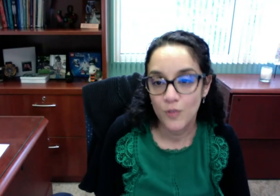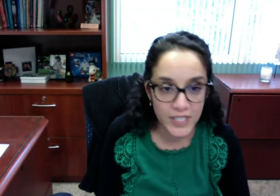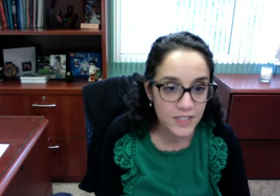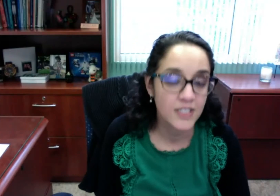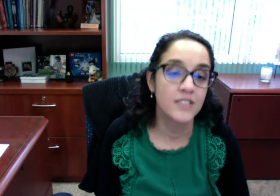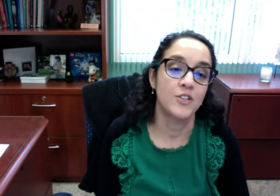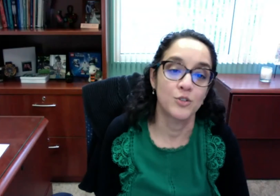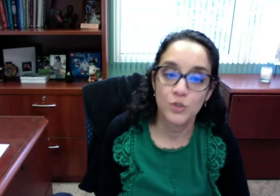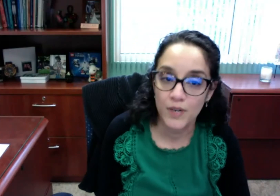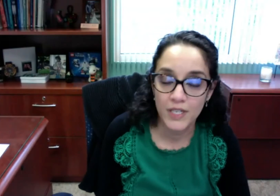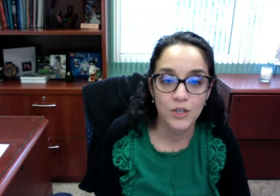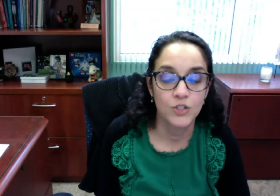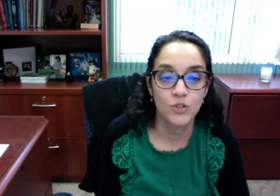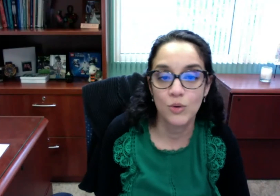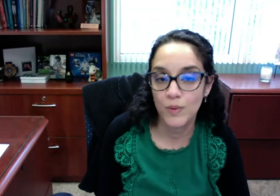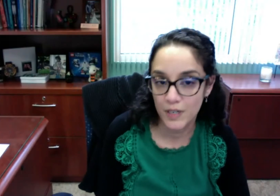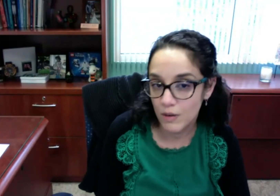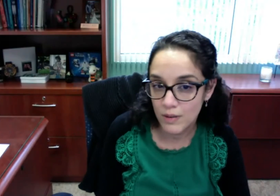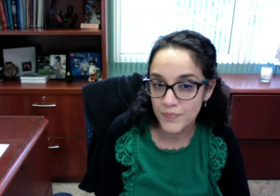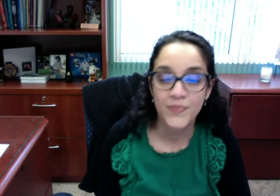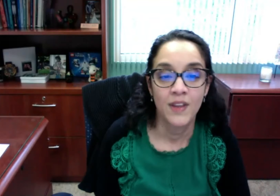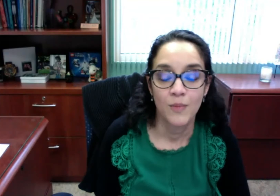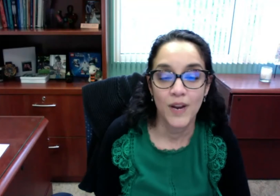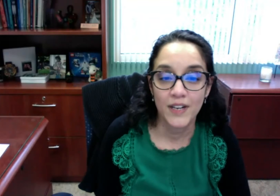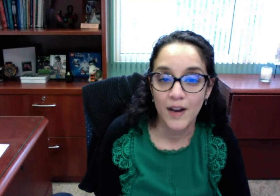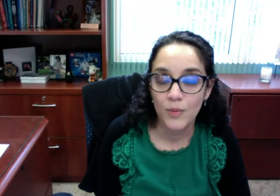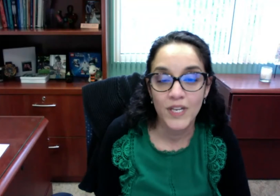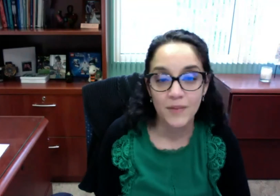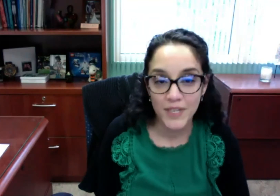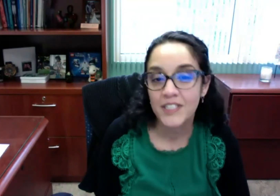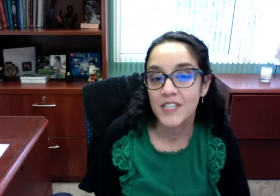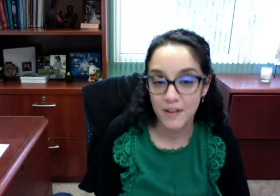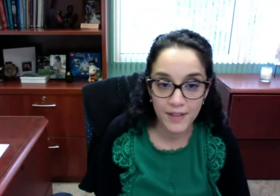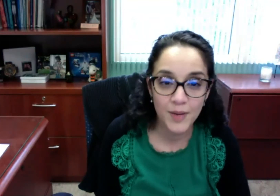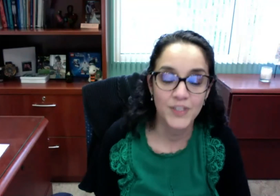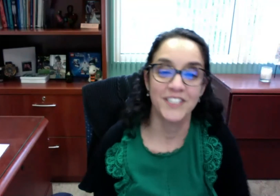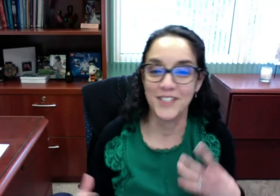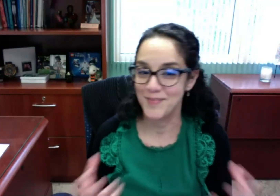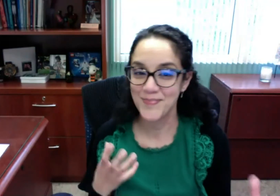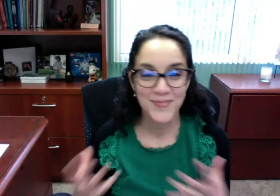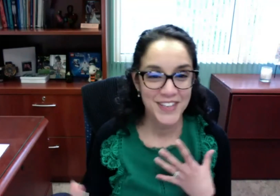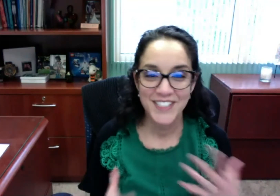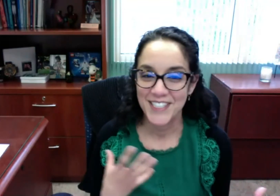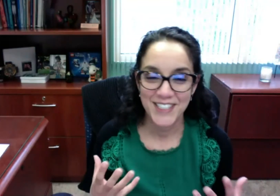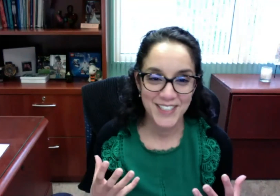Your voices and your stories are just so critical right now. We need to hear them. We need to